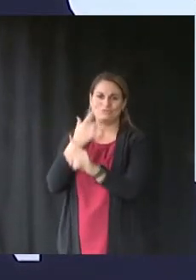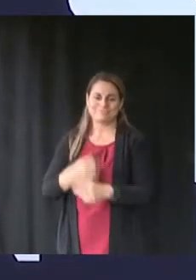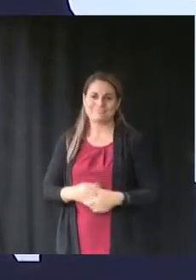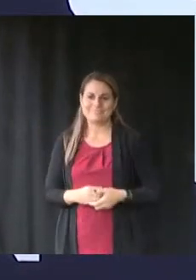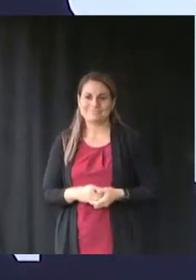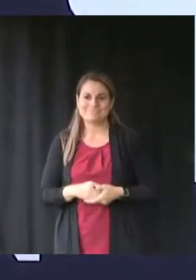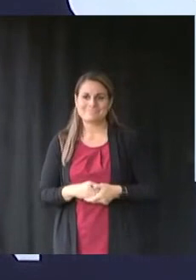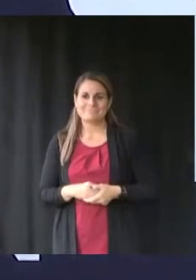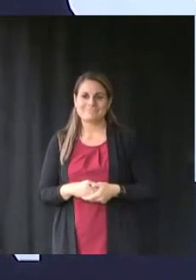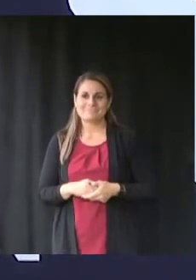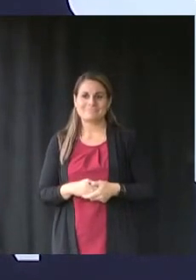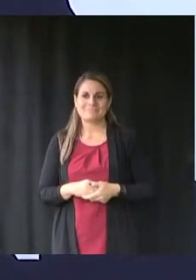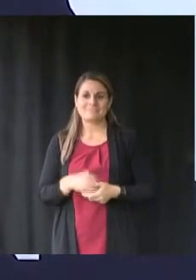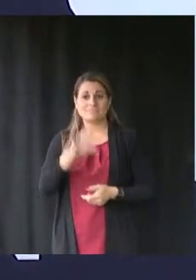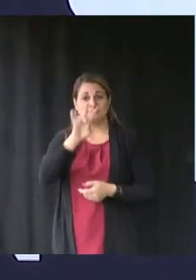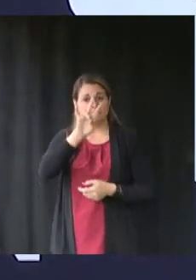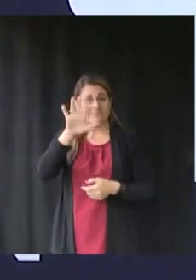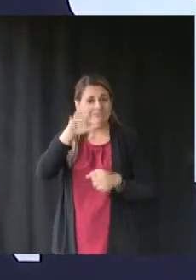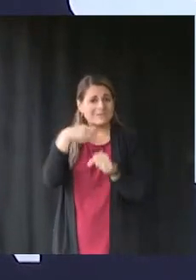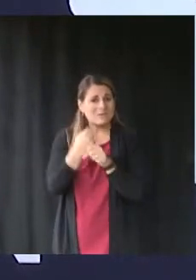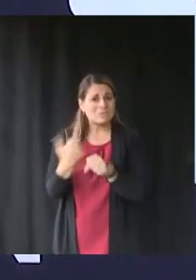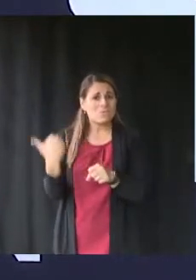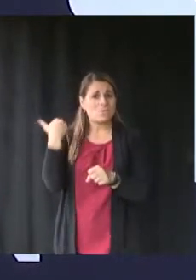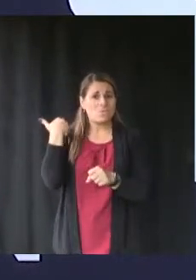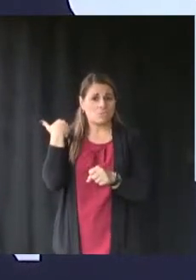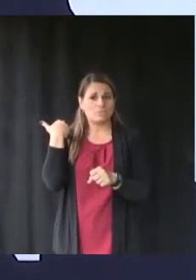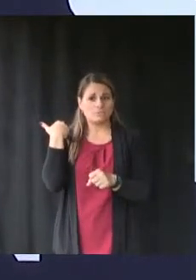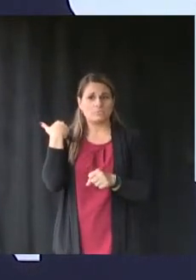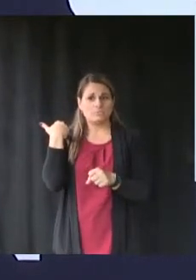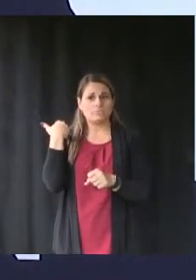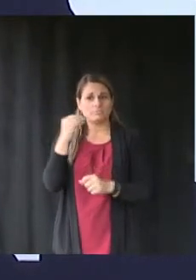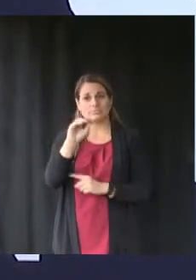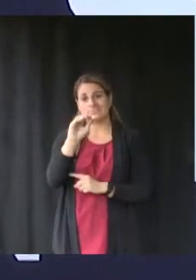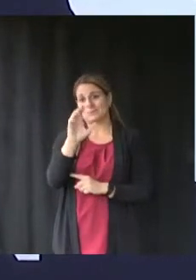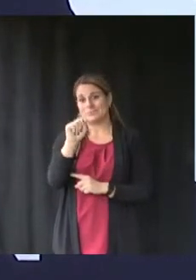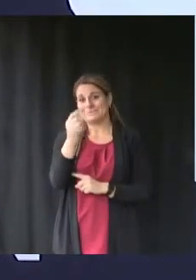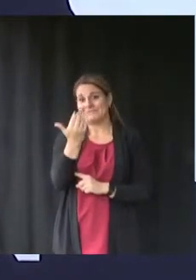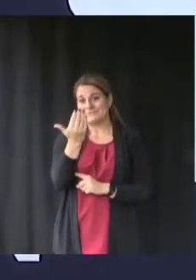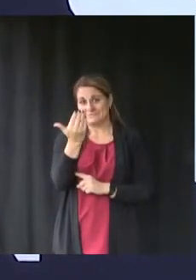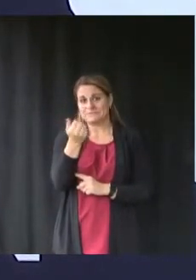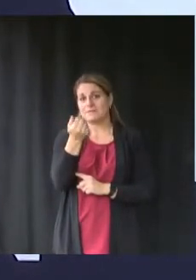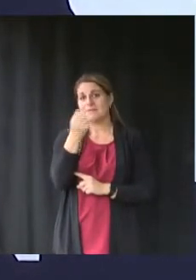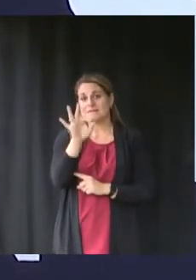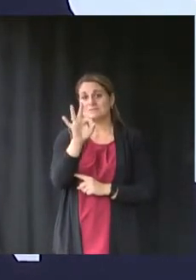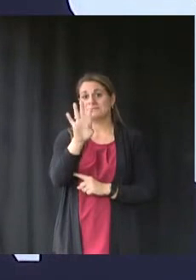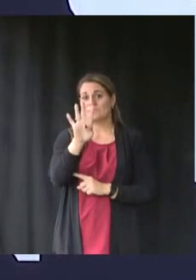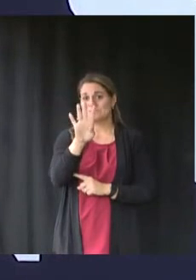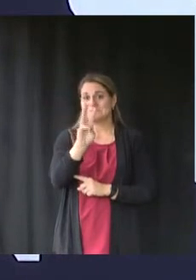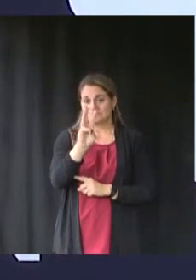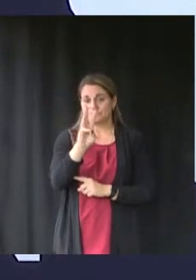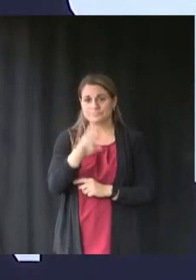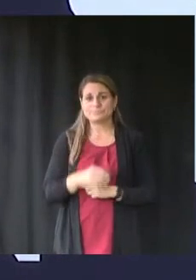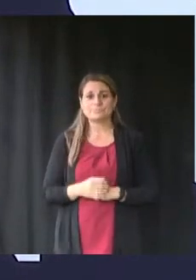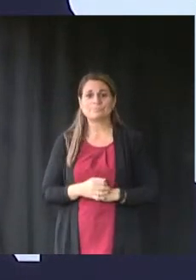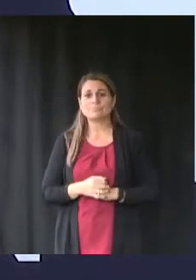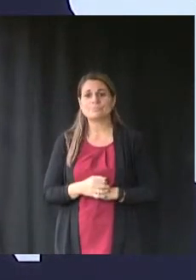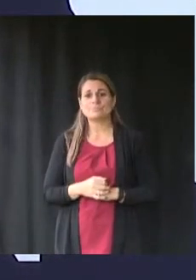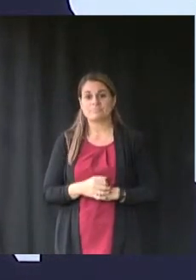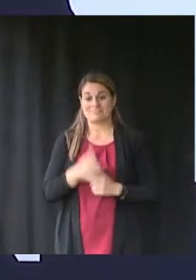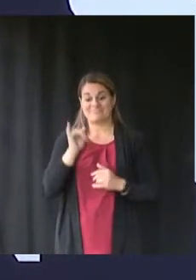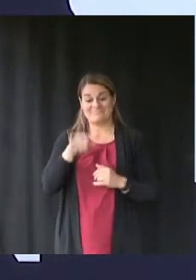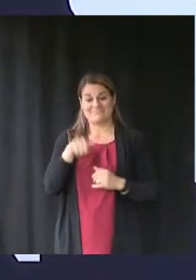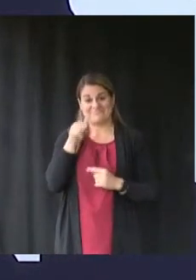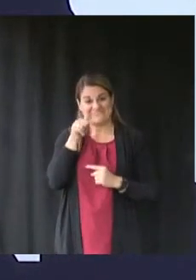75 years ago, on October 15th, 1946, that's tomorrow,